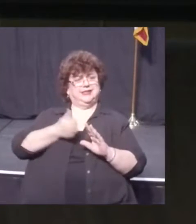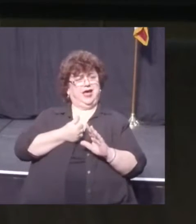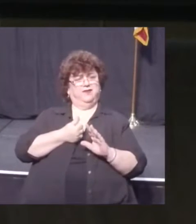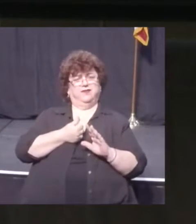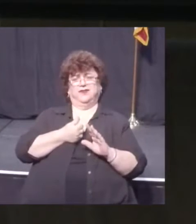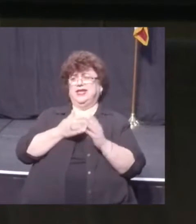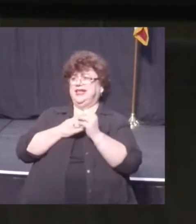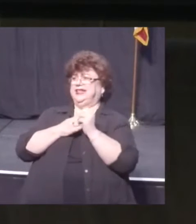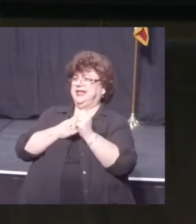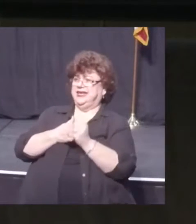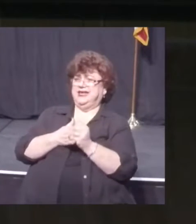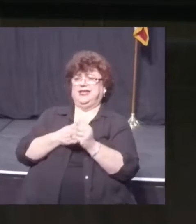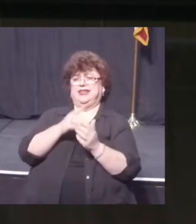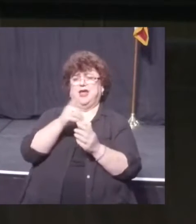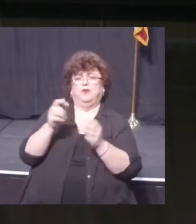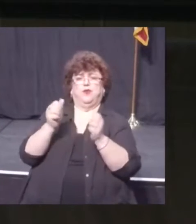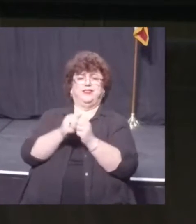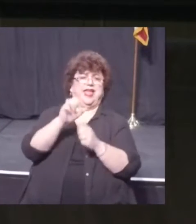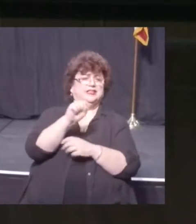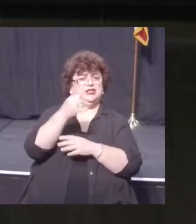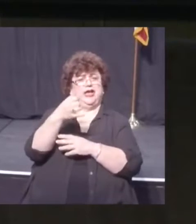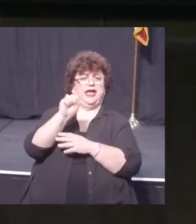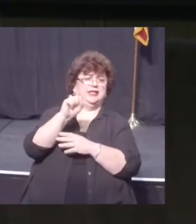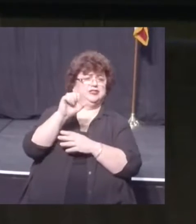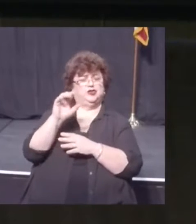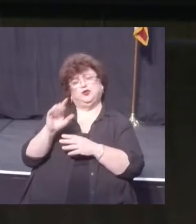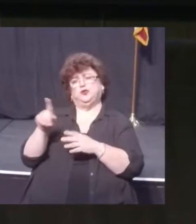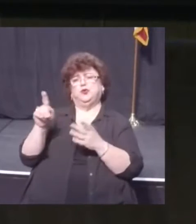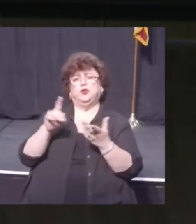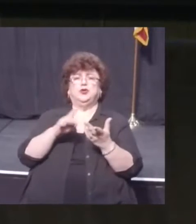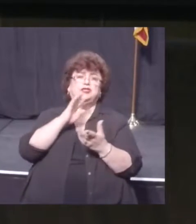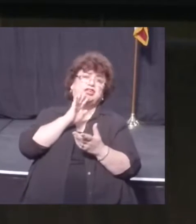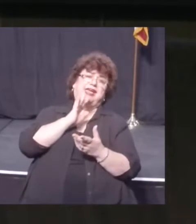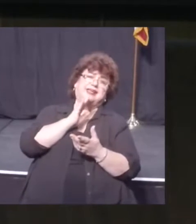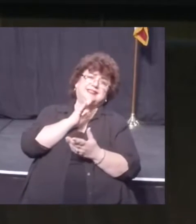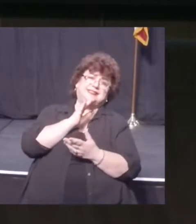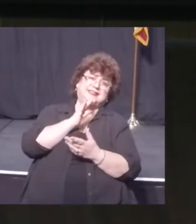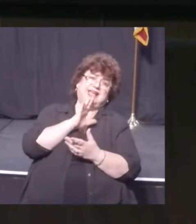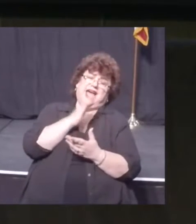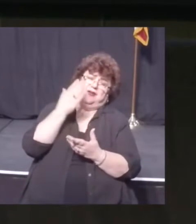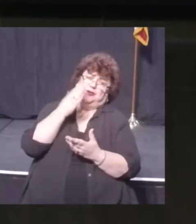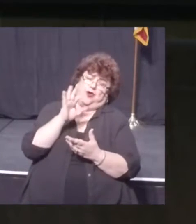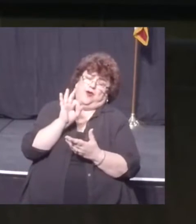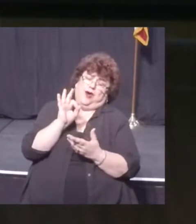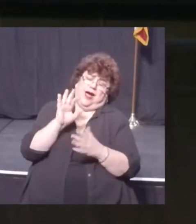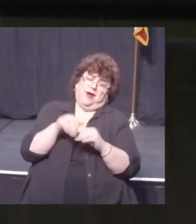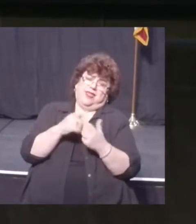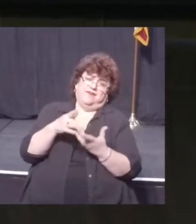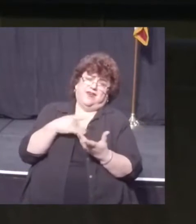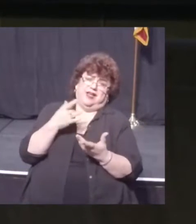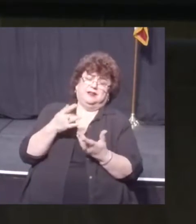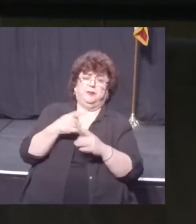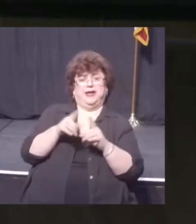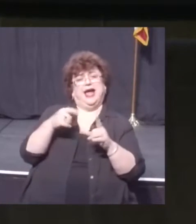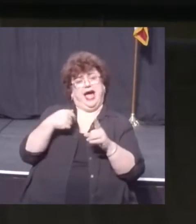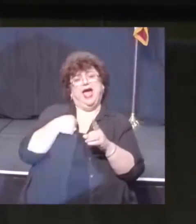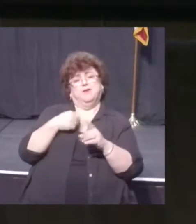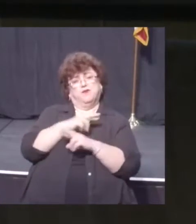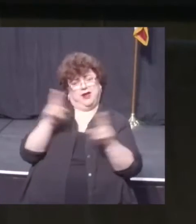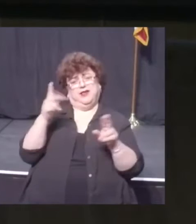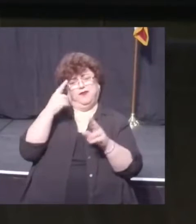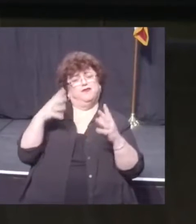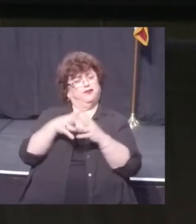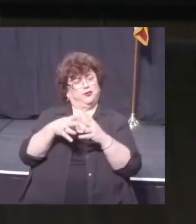them in SJSU chants. I don't know what they thought of that, but I think I'm primed for football